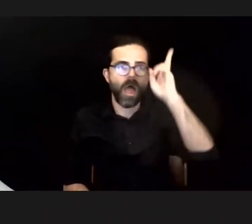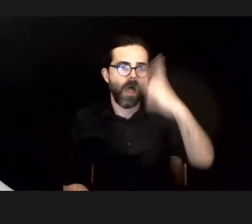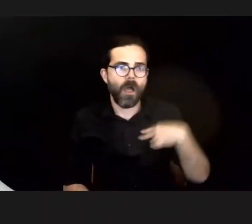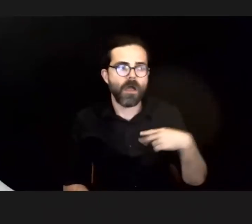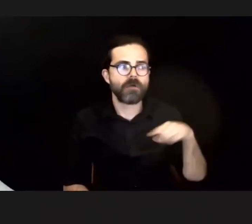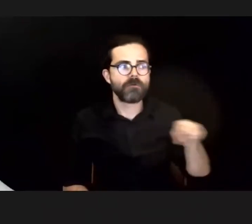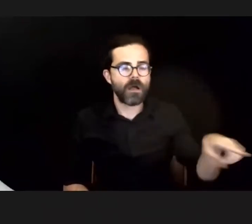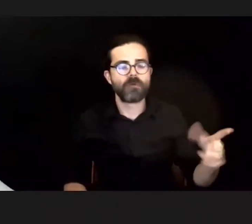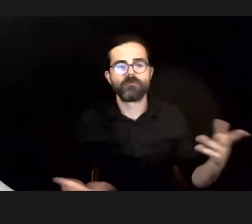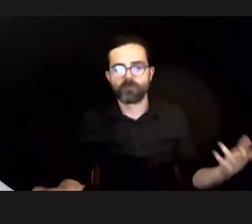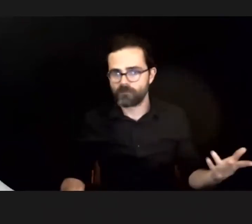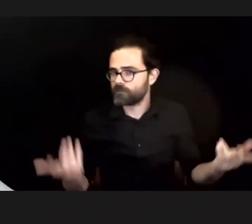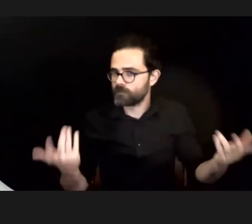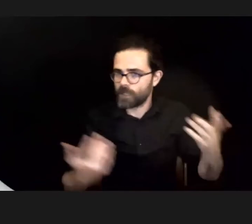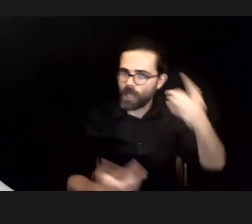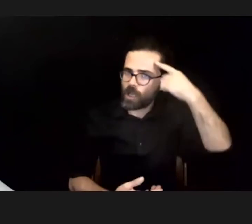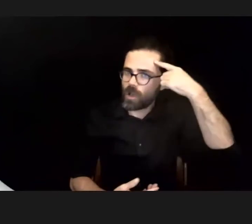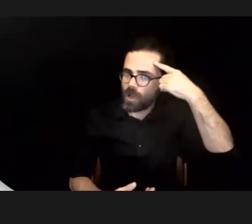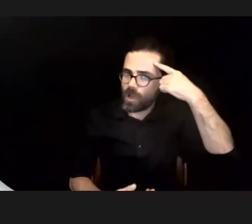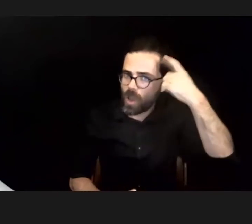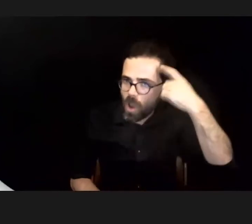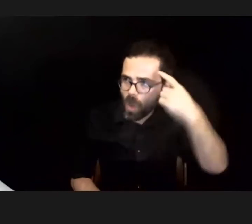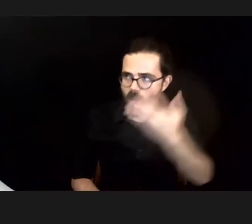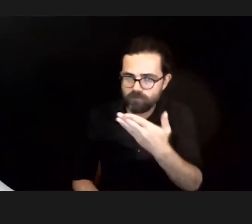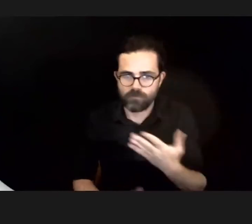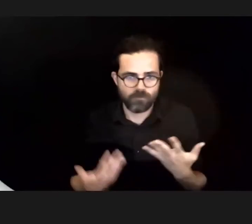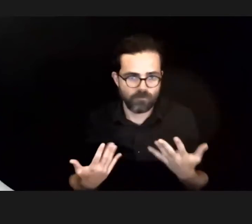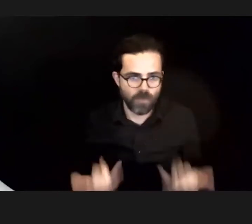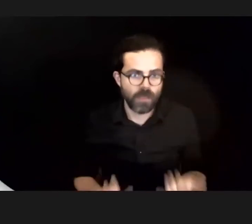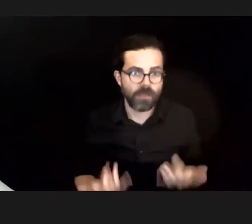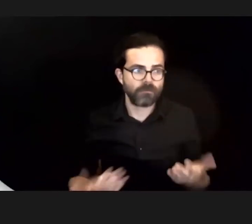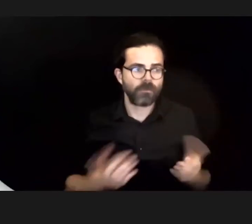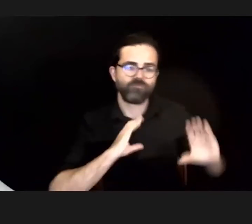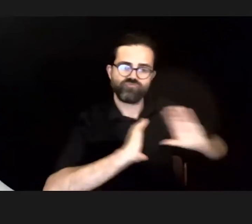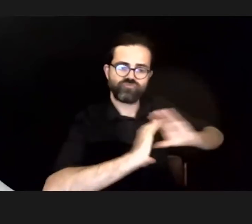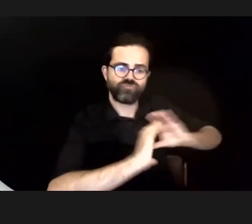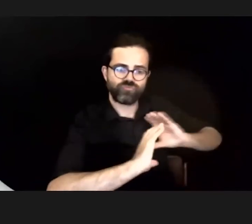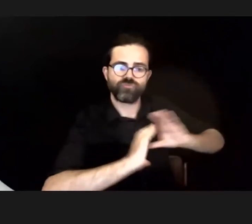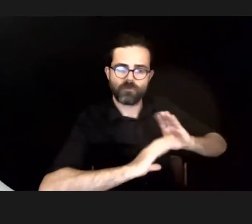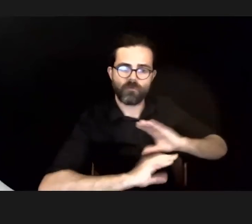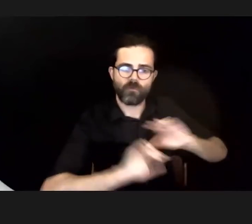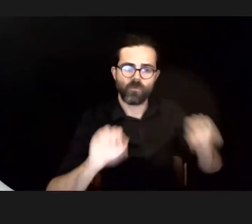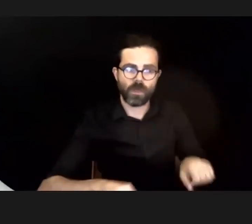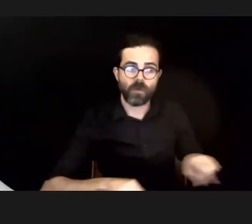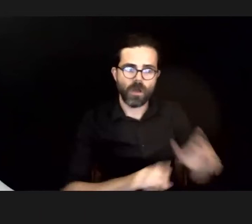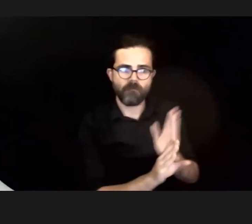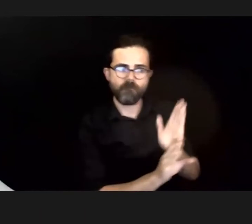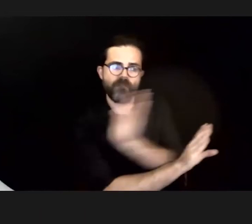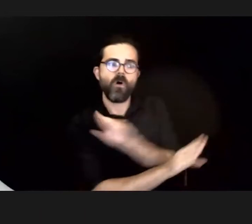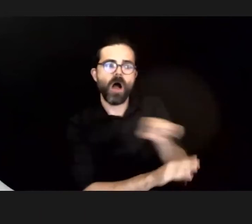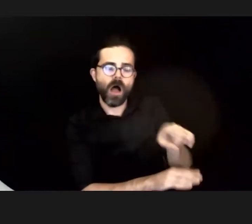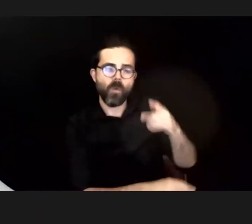example. So now we start the communication with her, knowing all of this background